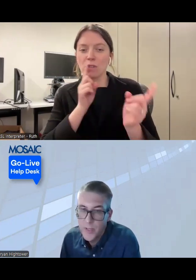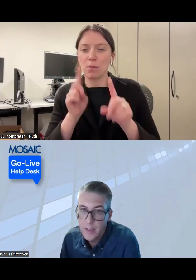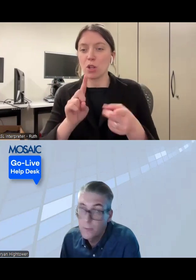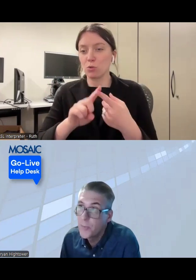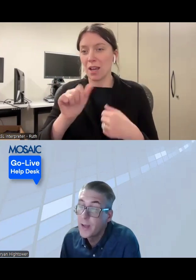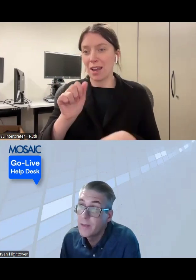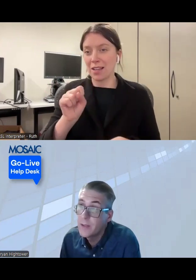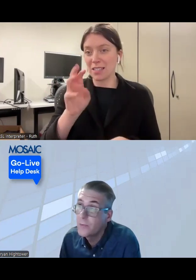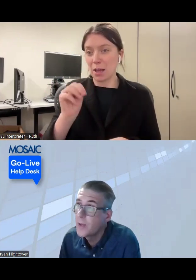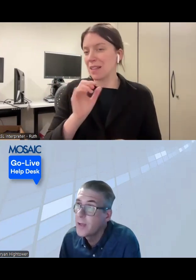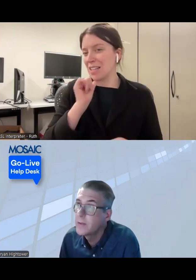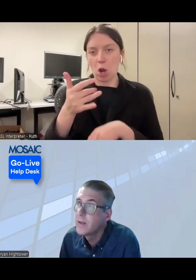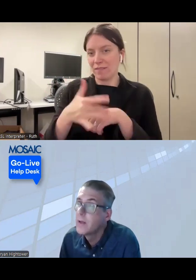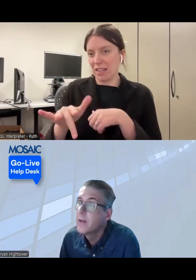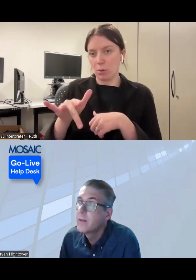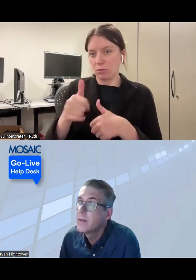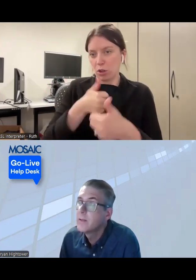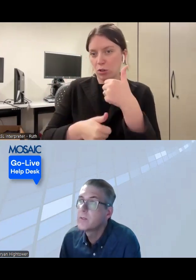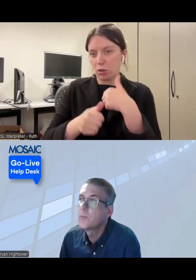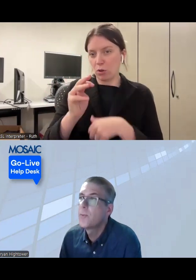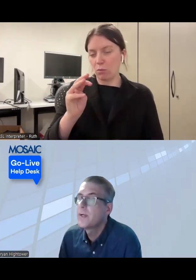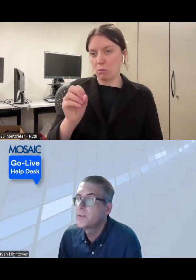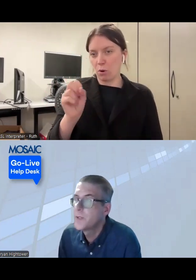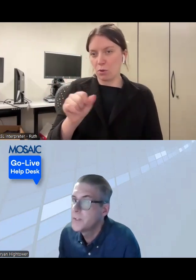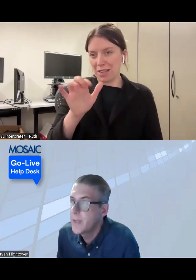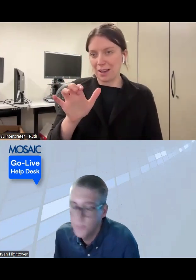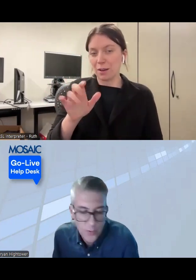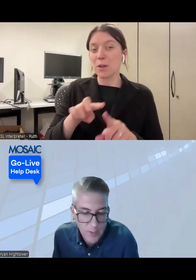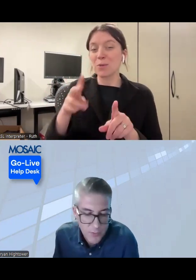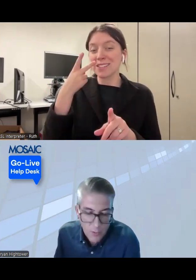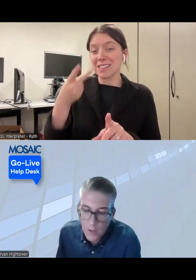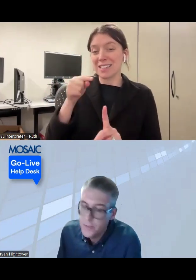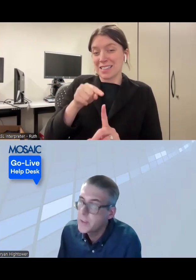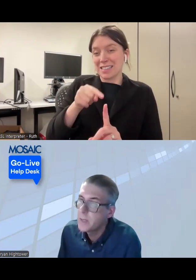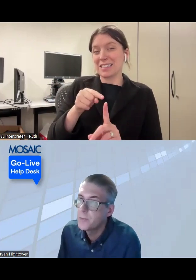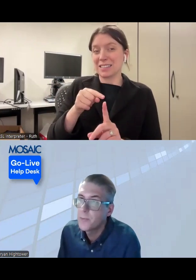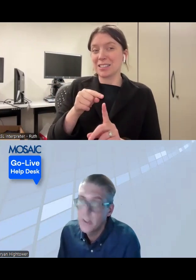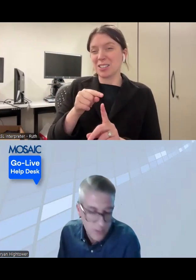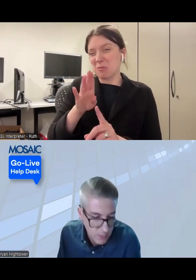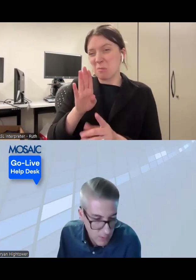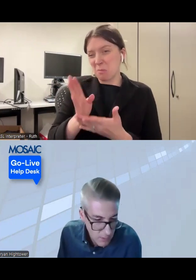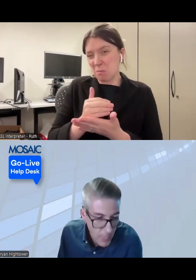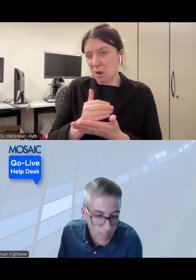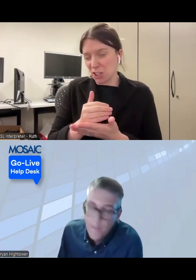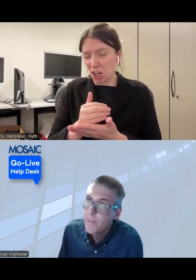in Mosaic. But I think you'll find that this Appropriation Budget Dashboard gives you all the same